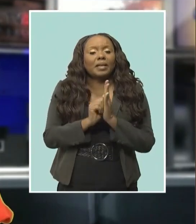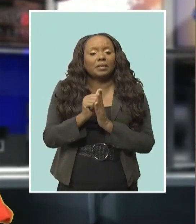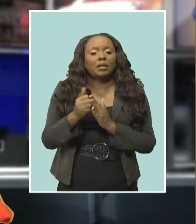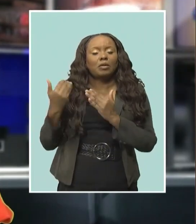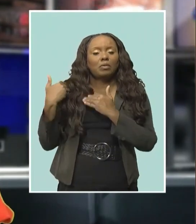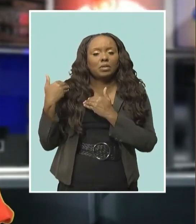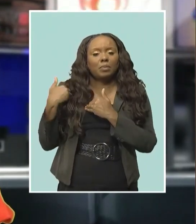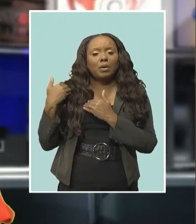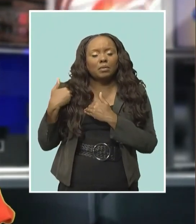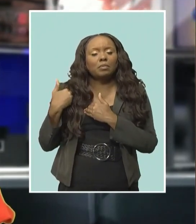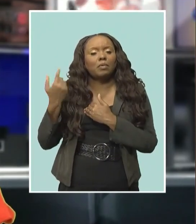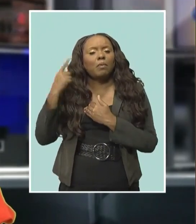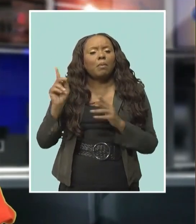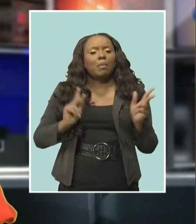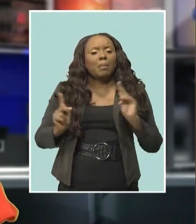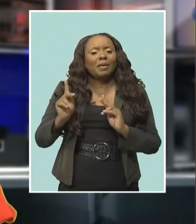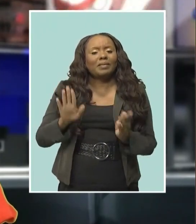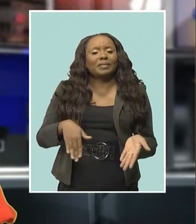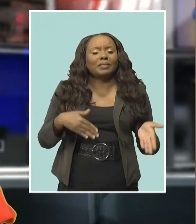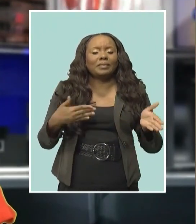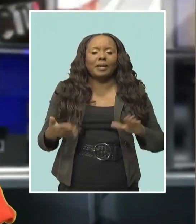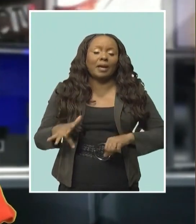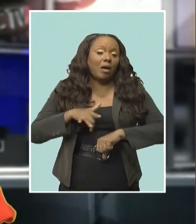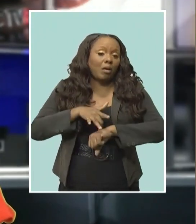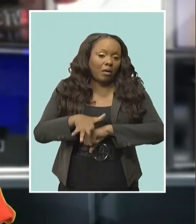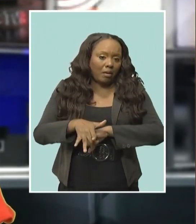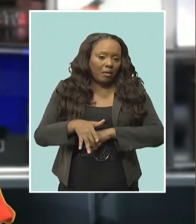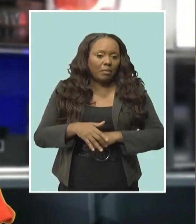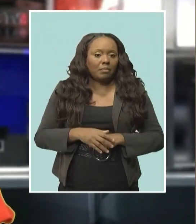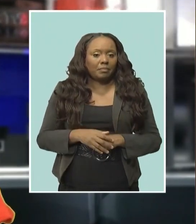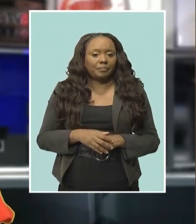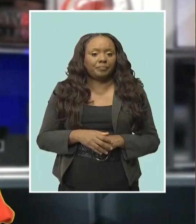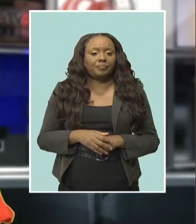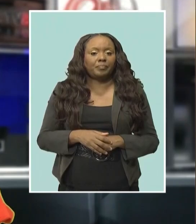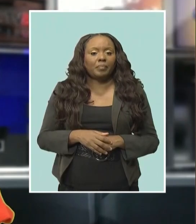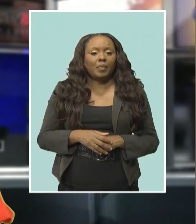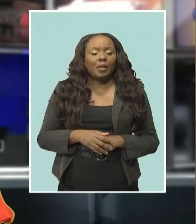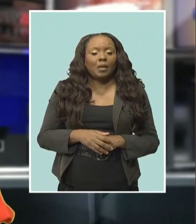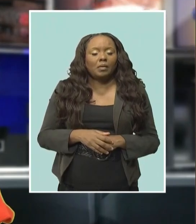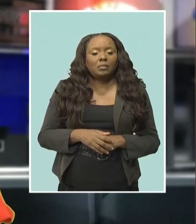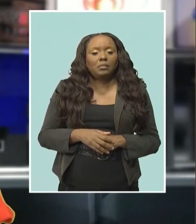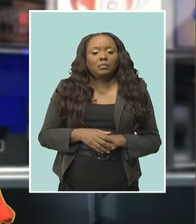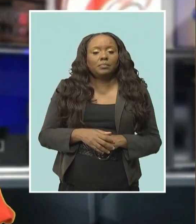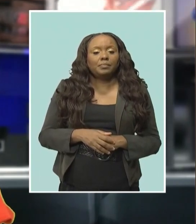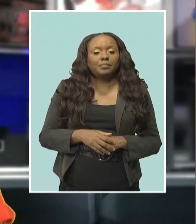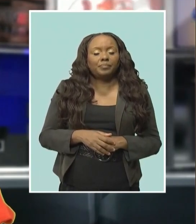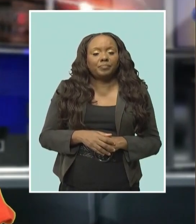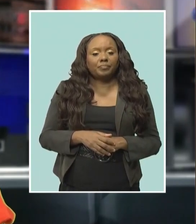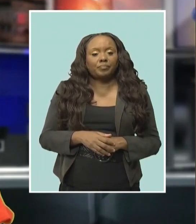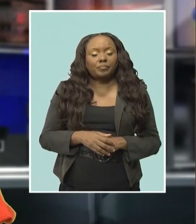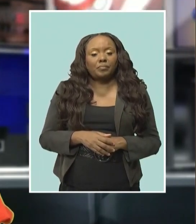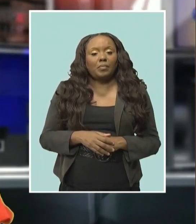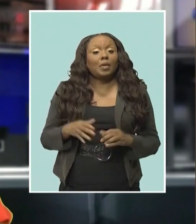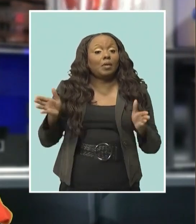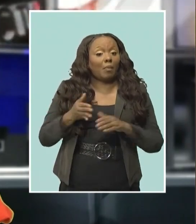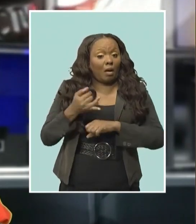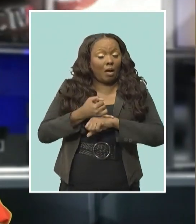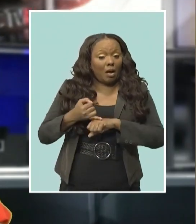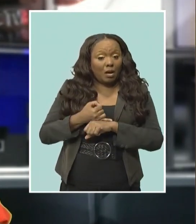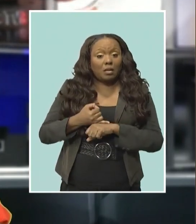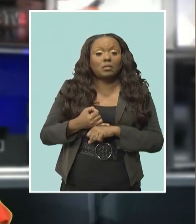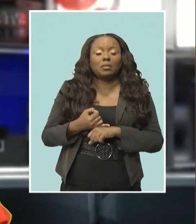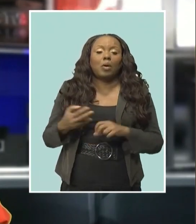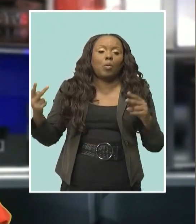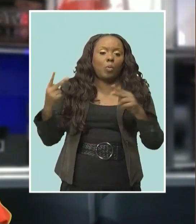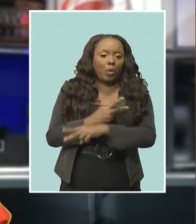of premature deaths worldwide. He says in small island developing states, they exert an even heavier toll due